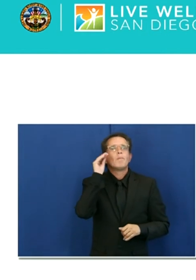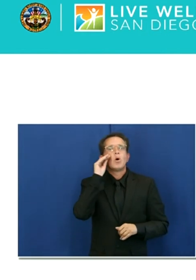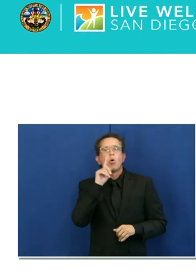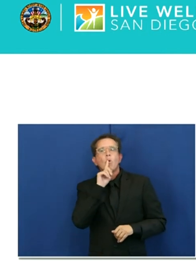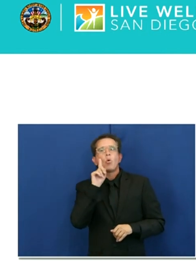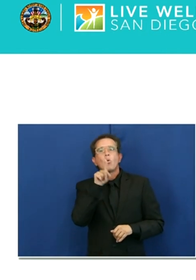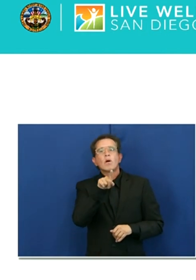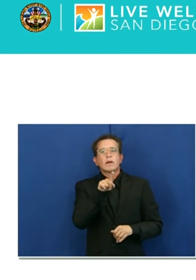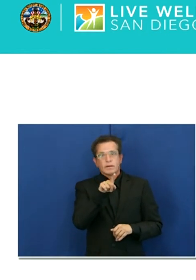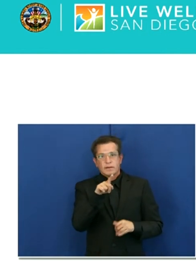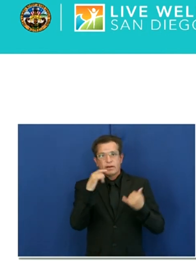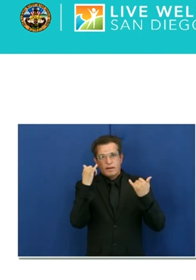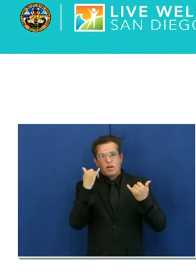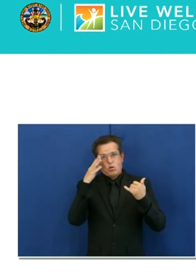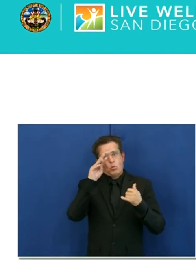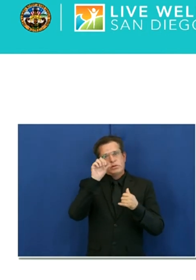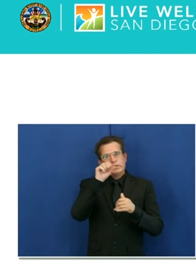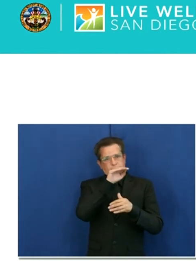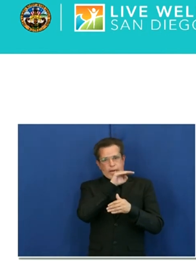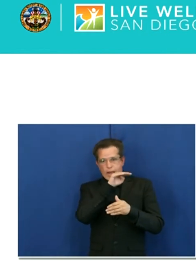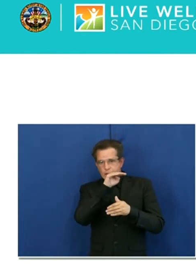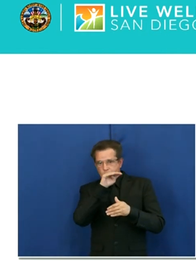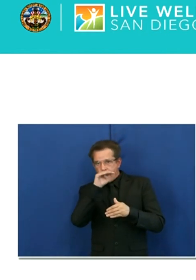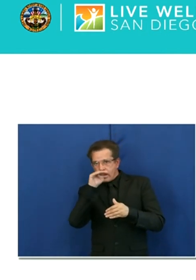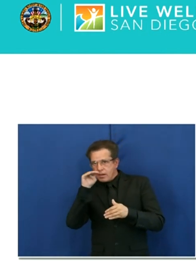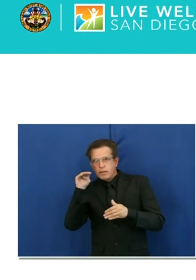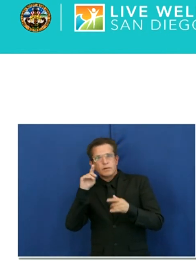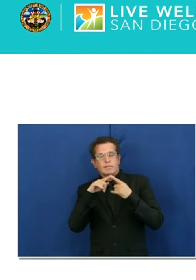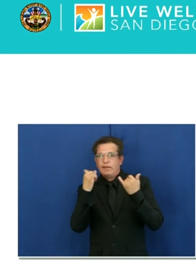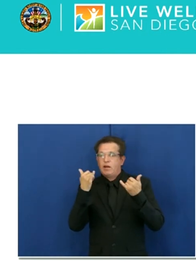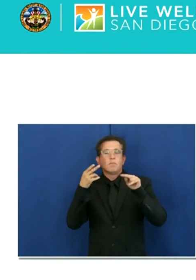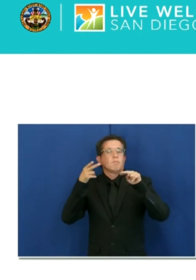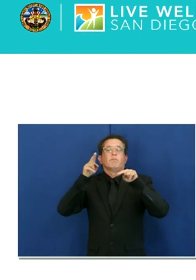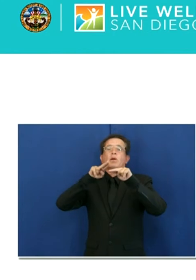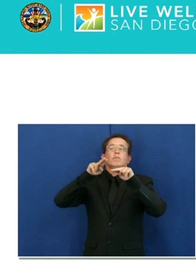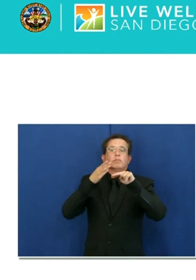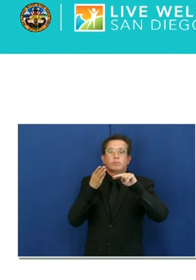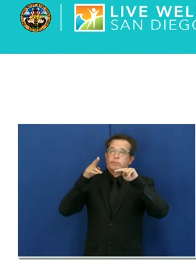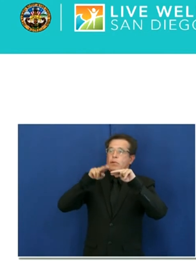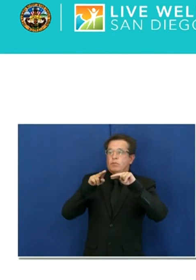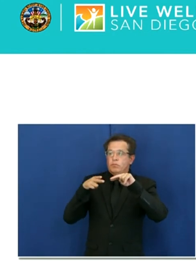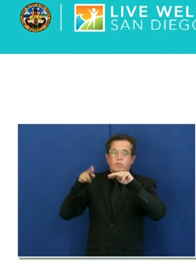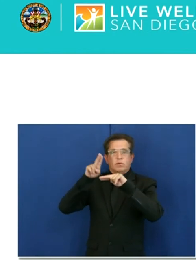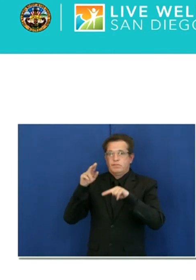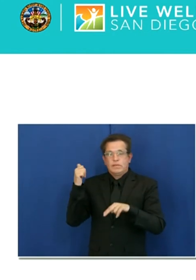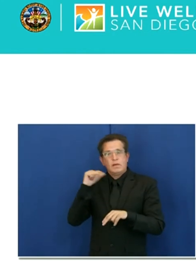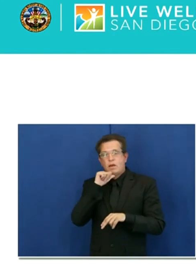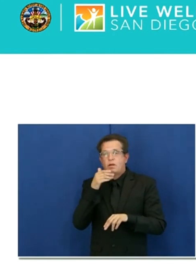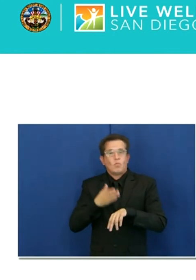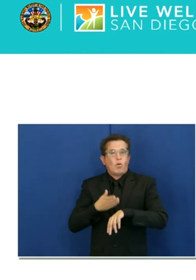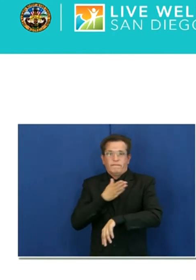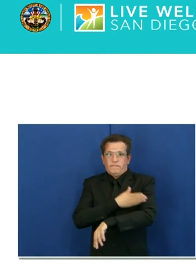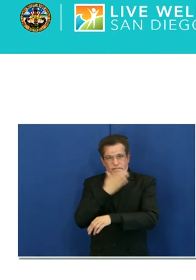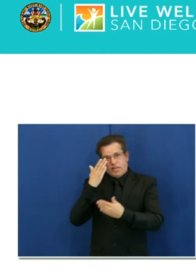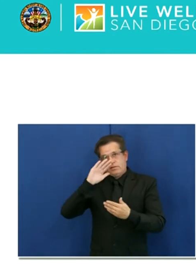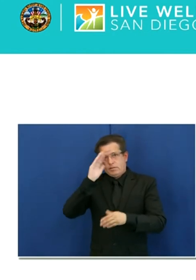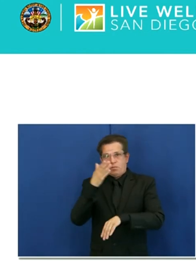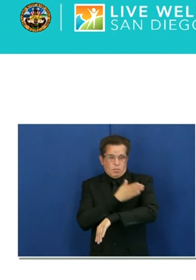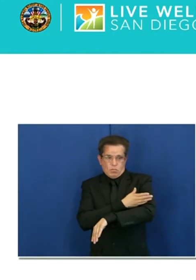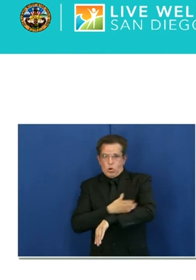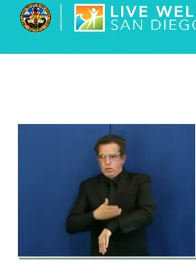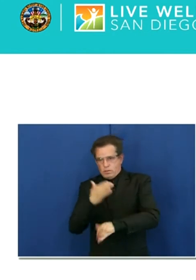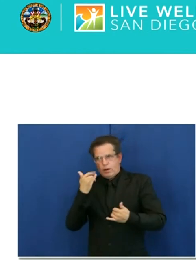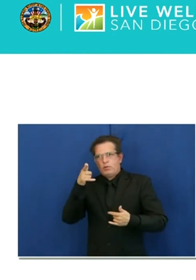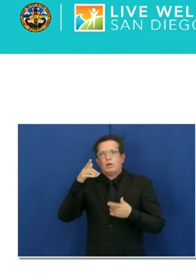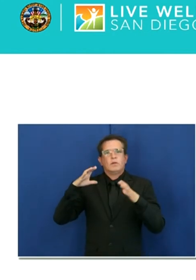a stabilizing in the number of cases, it's clearly not getting better, and in fact may indeed get worse because of this